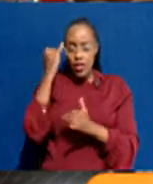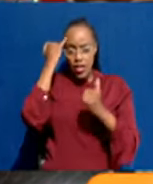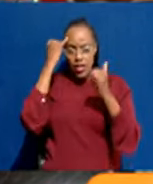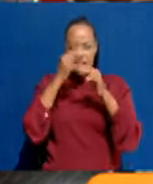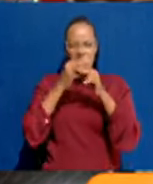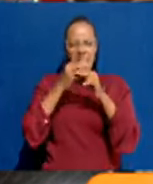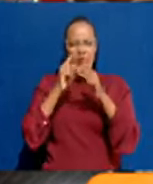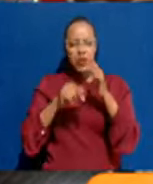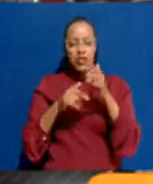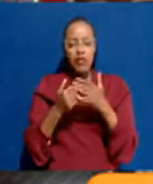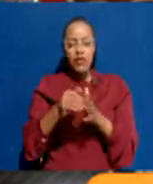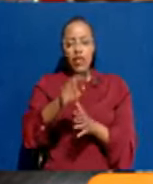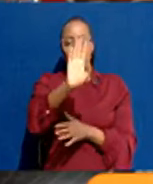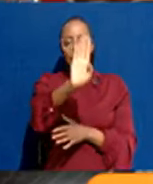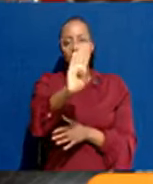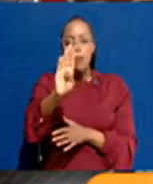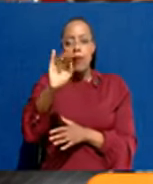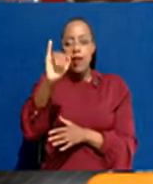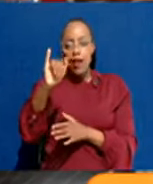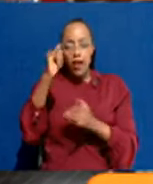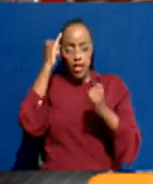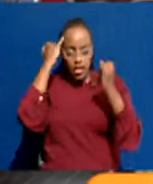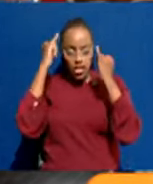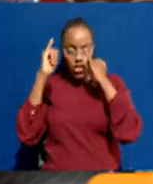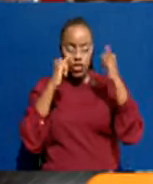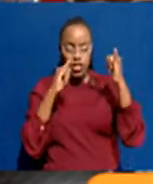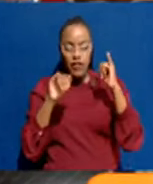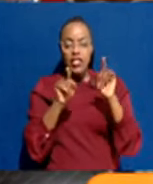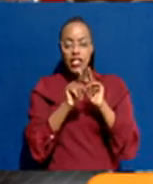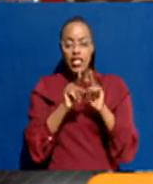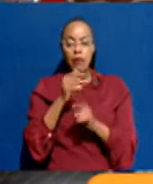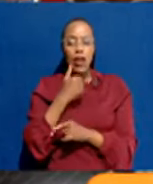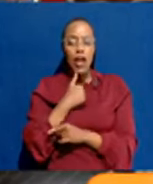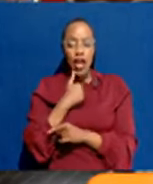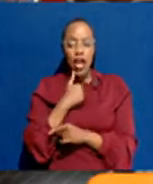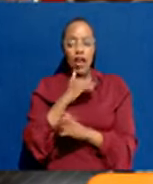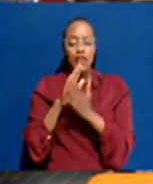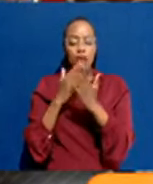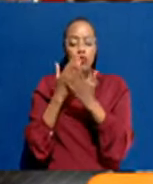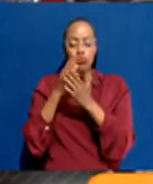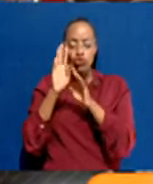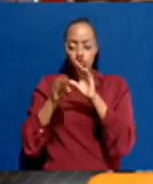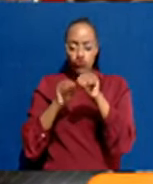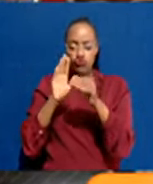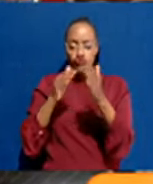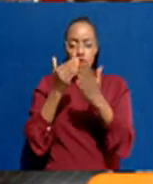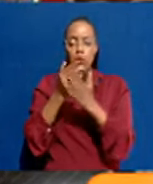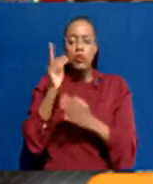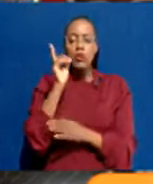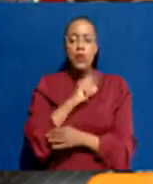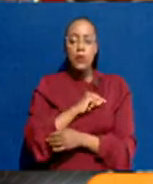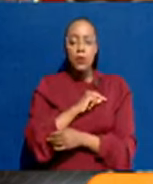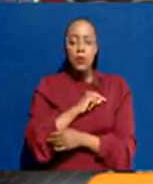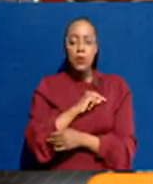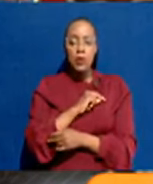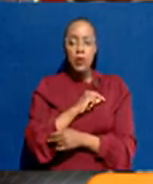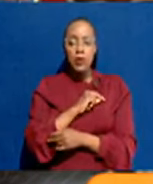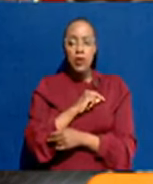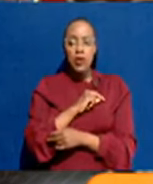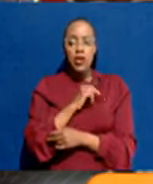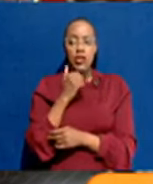you call it? BBI initiative. Yes. I had made a proposal to